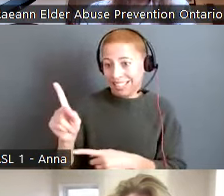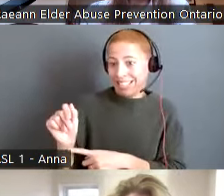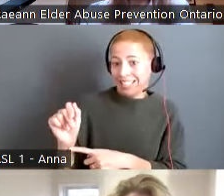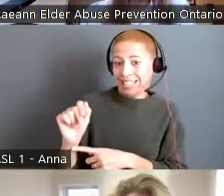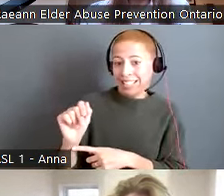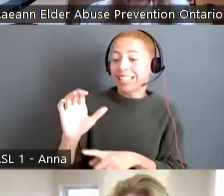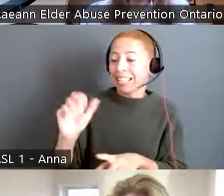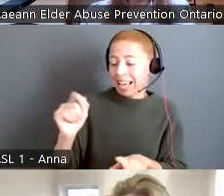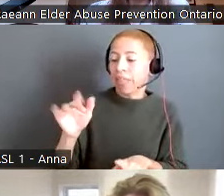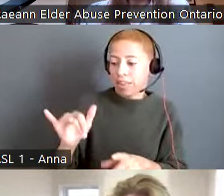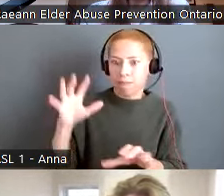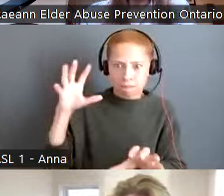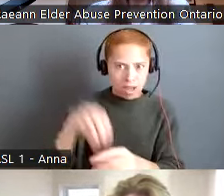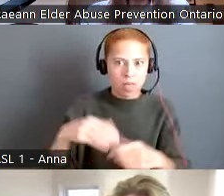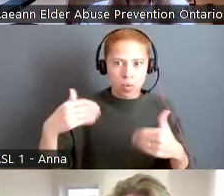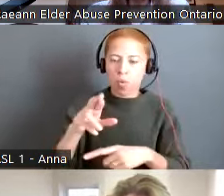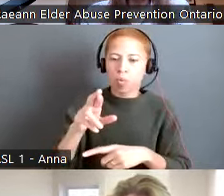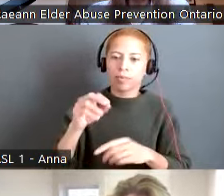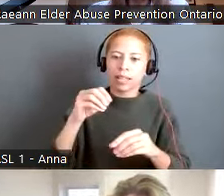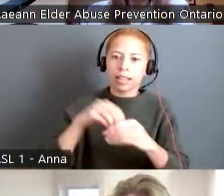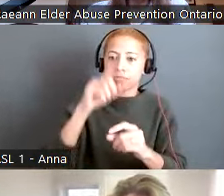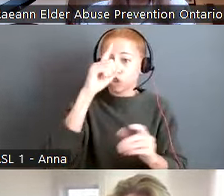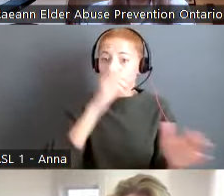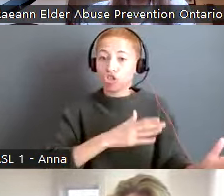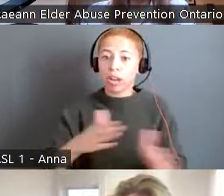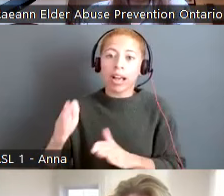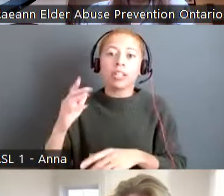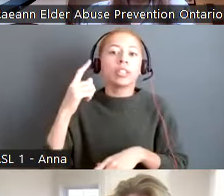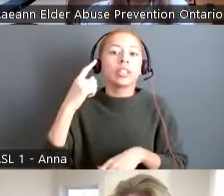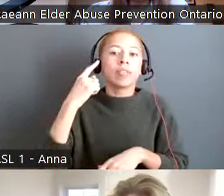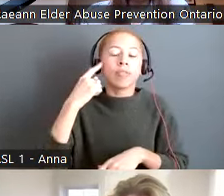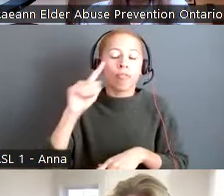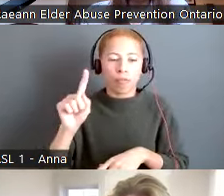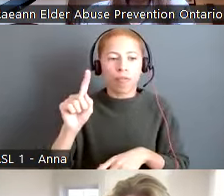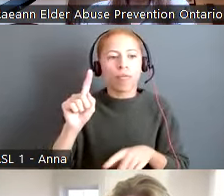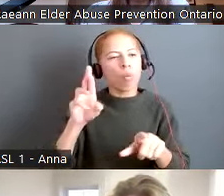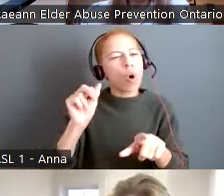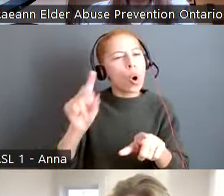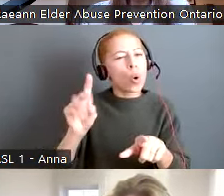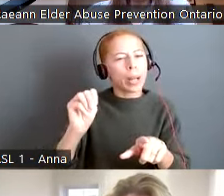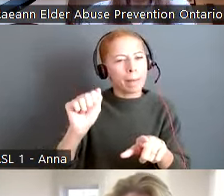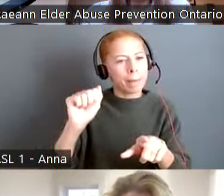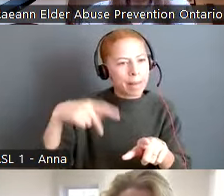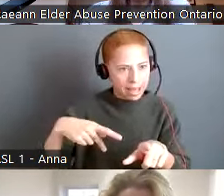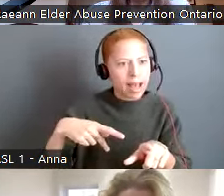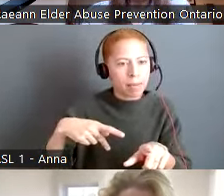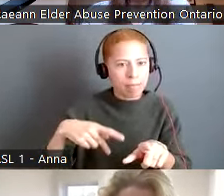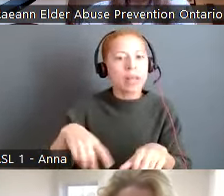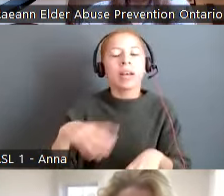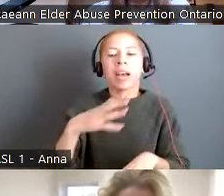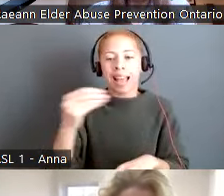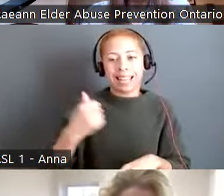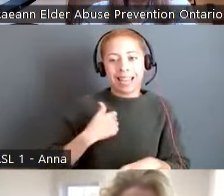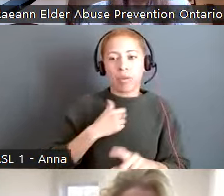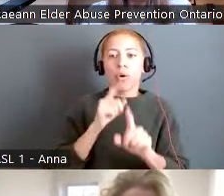the roadmap towards a renewed Ontario Dementia Strategy, and also involved in the Canadian report on navigating a path for